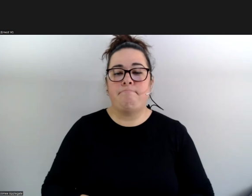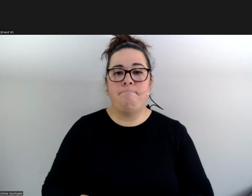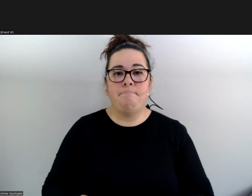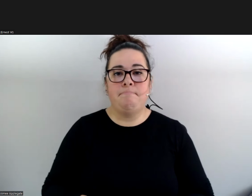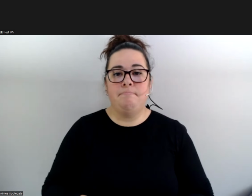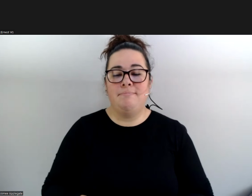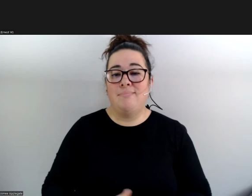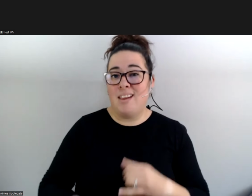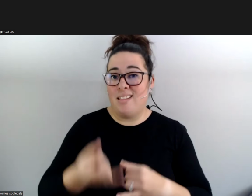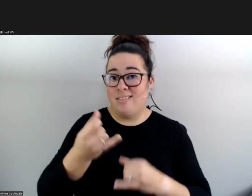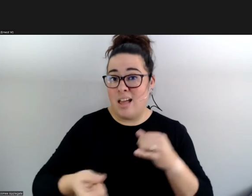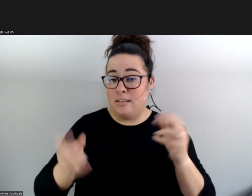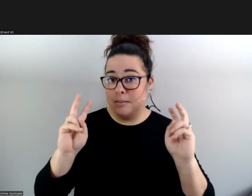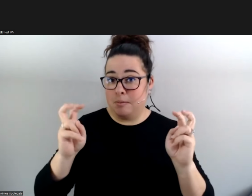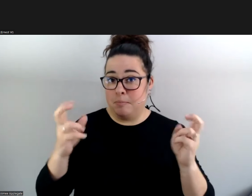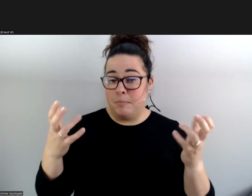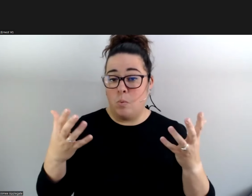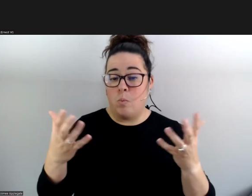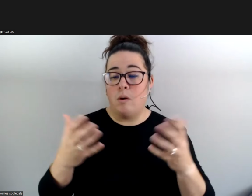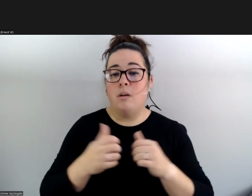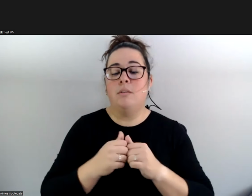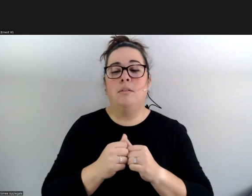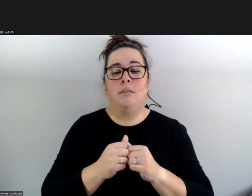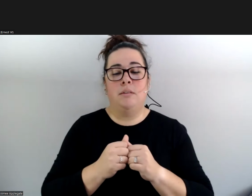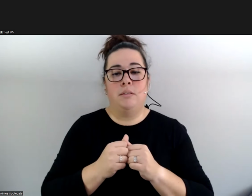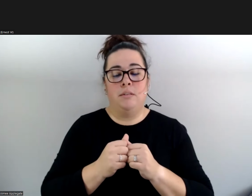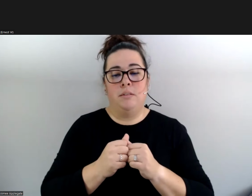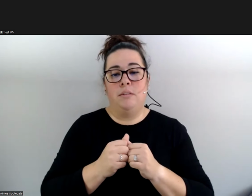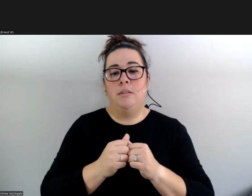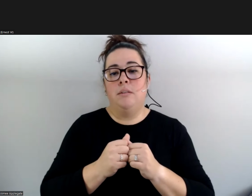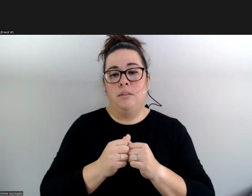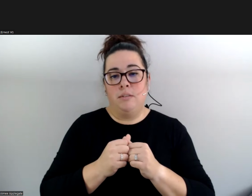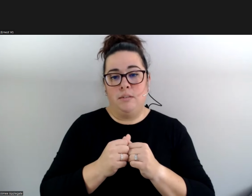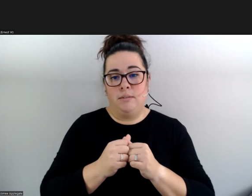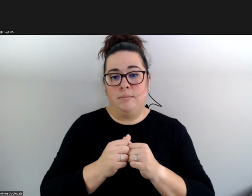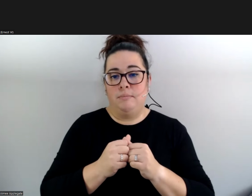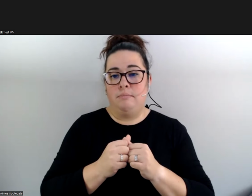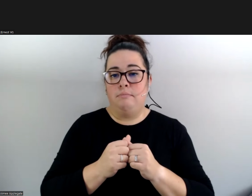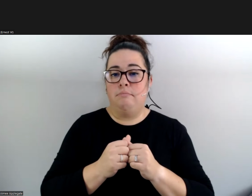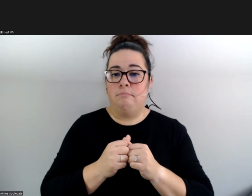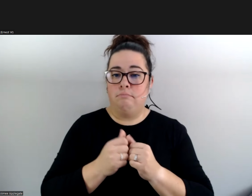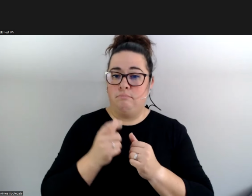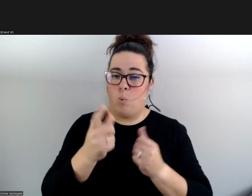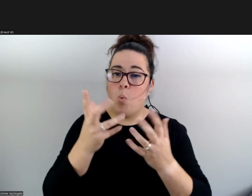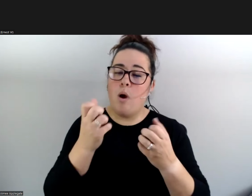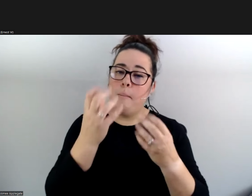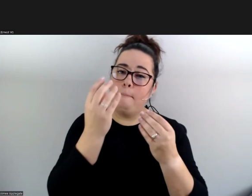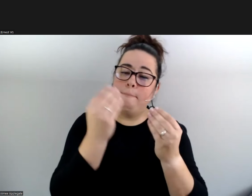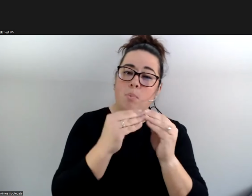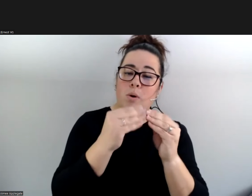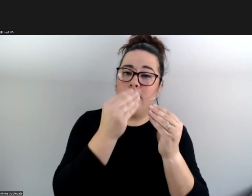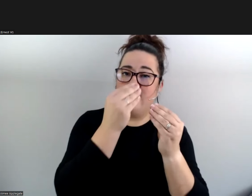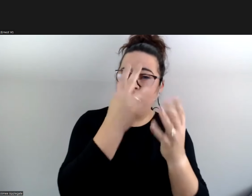topic areas that some of you say will be great to have more data and resources on, include